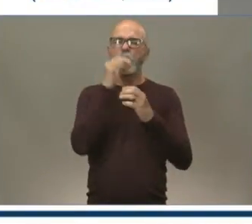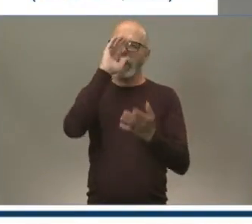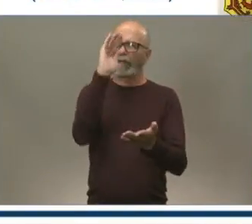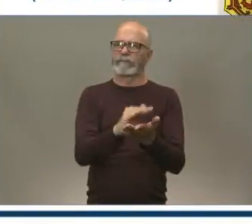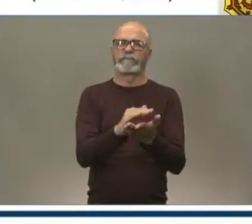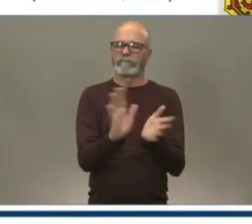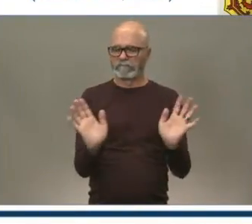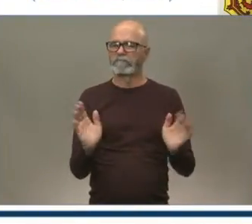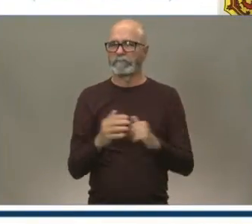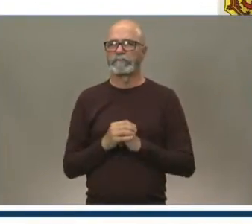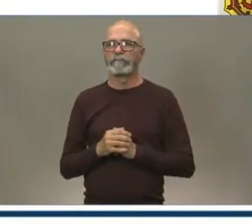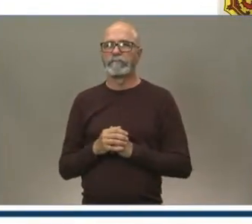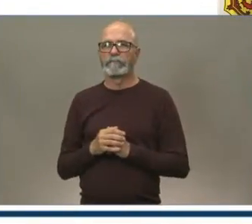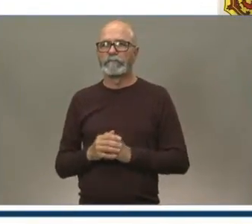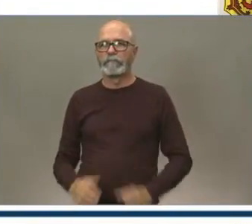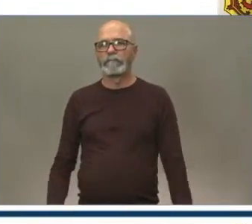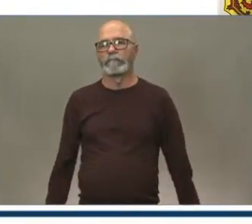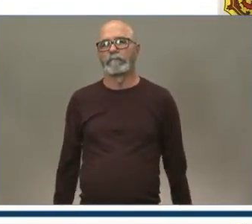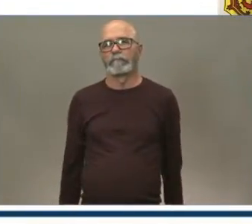question will go to Jean Laroche with CBC.